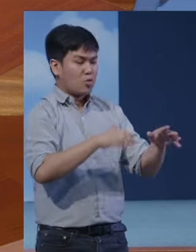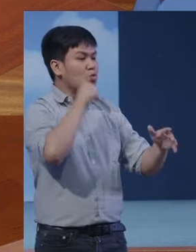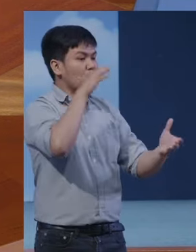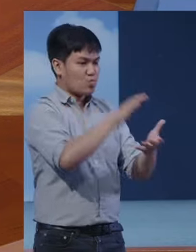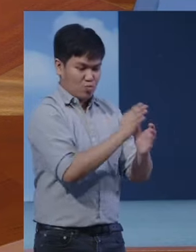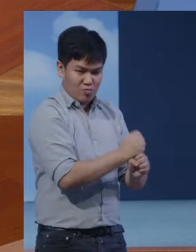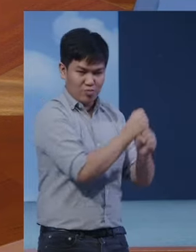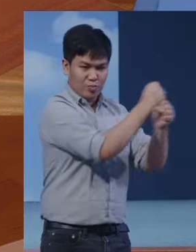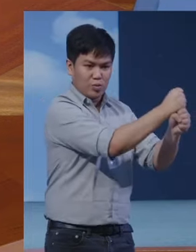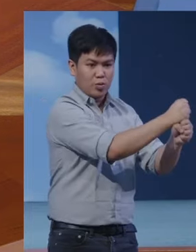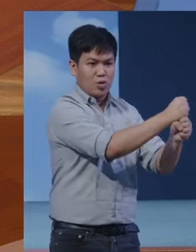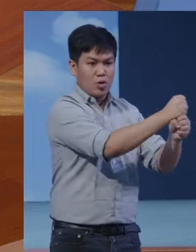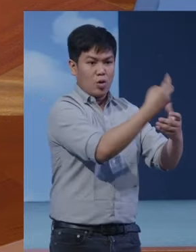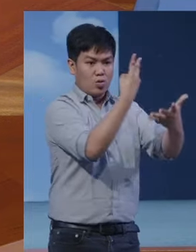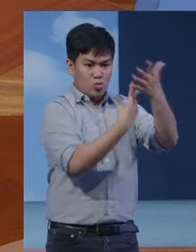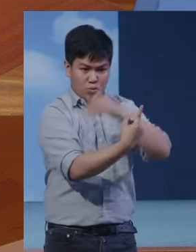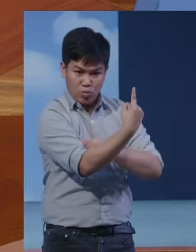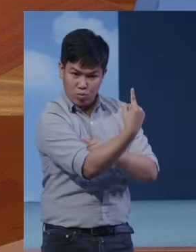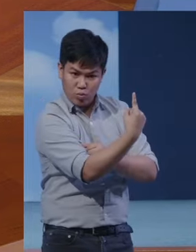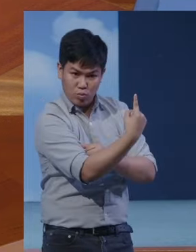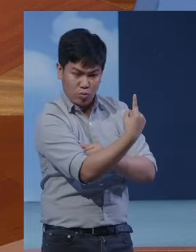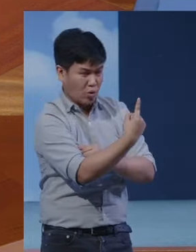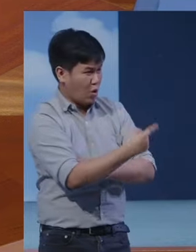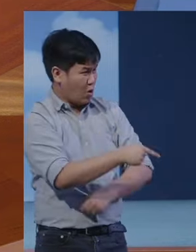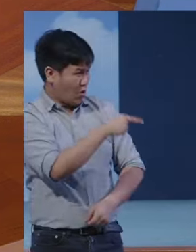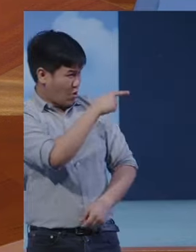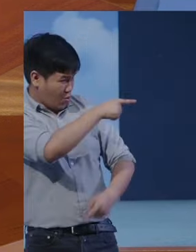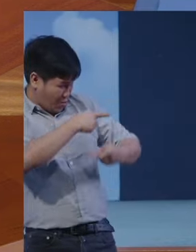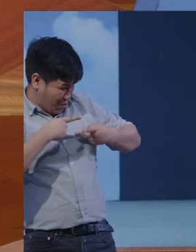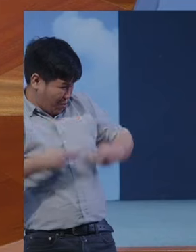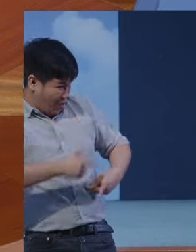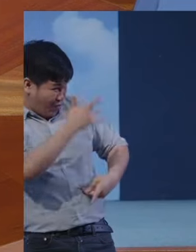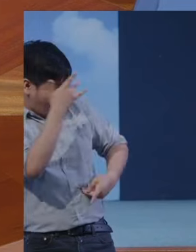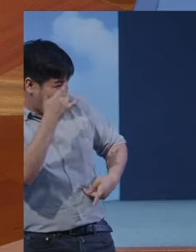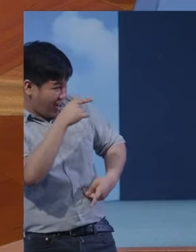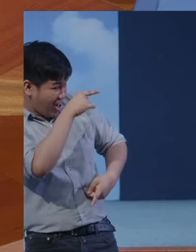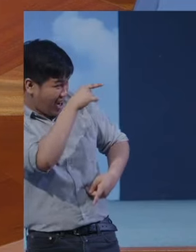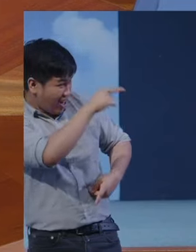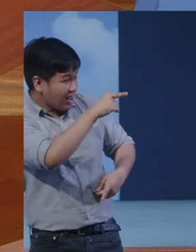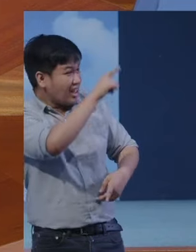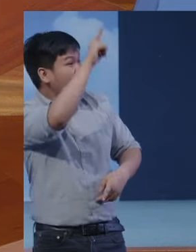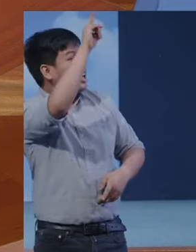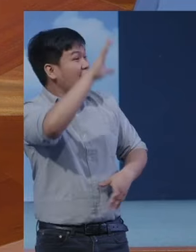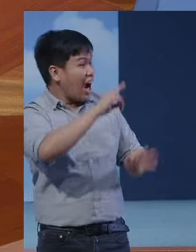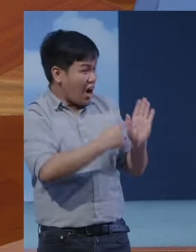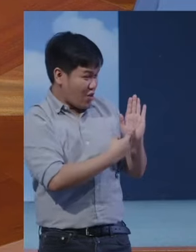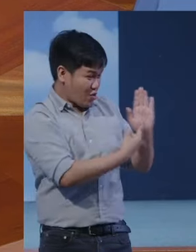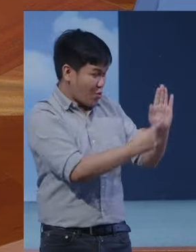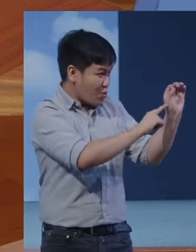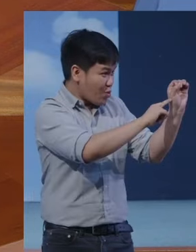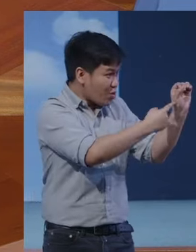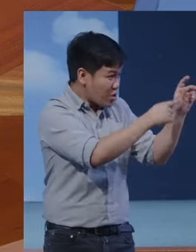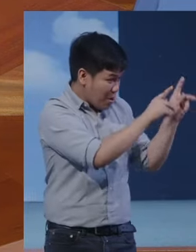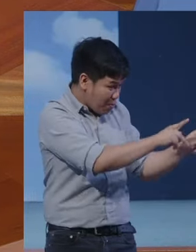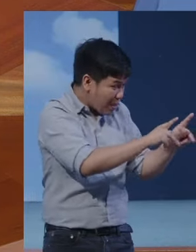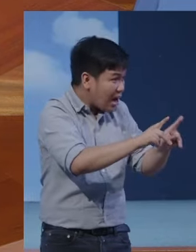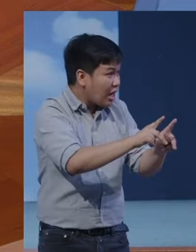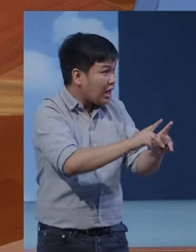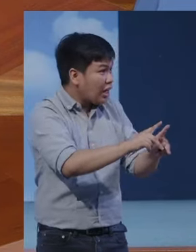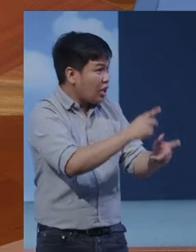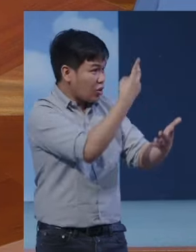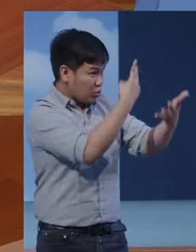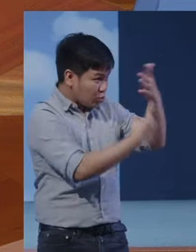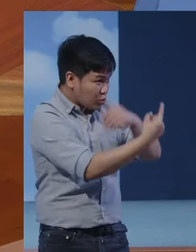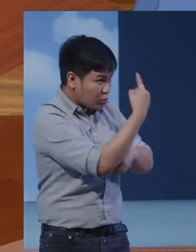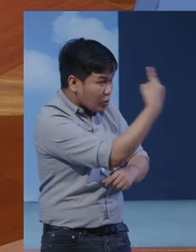one flesh sabi niya nakalimutan niyo na ba itong original na disenyo ng Diyos so they are no longer two but one